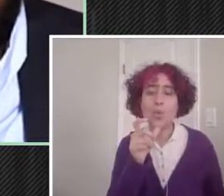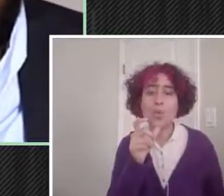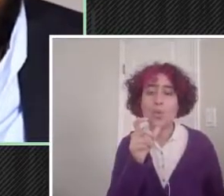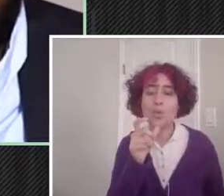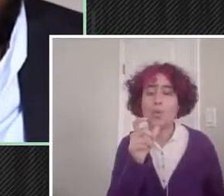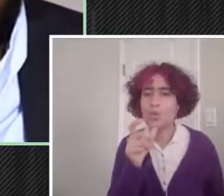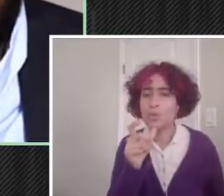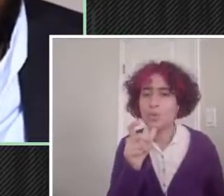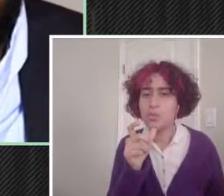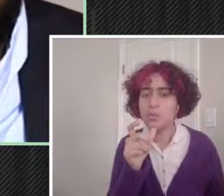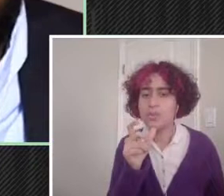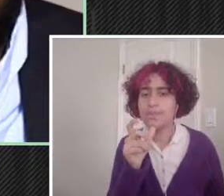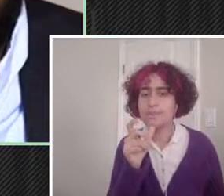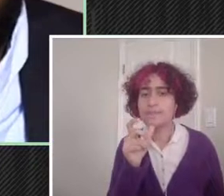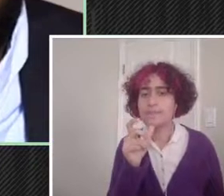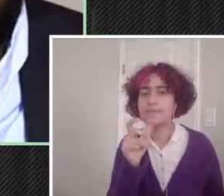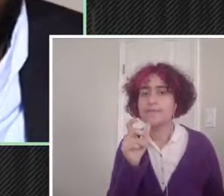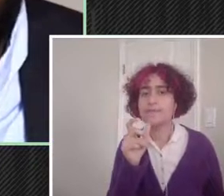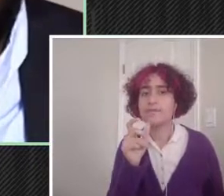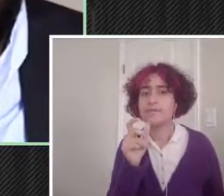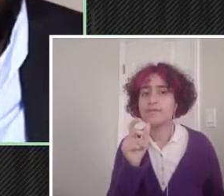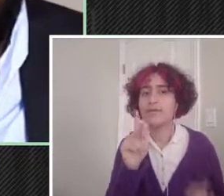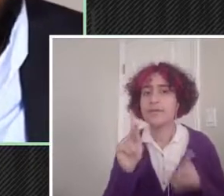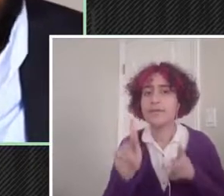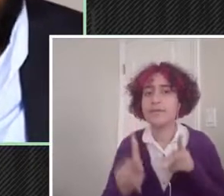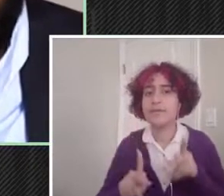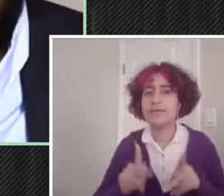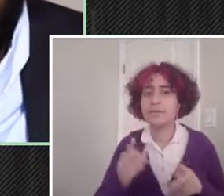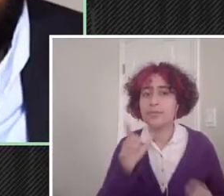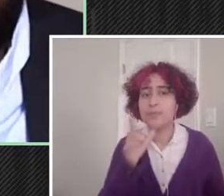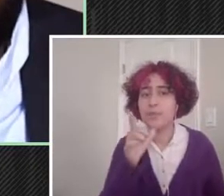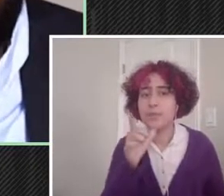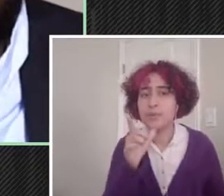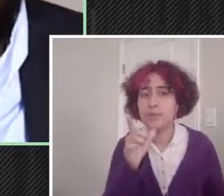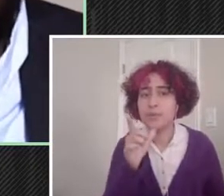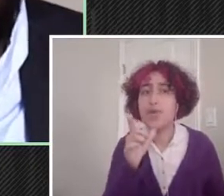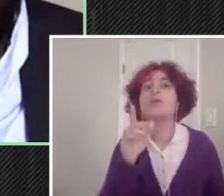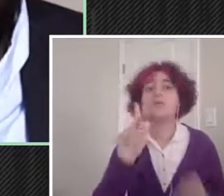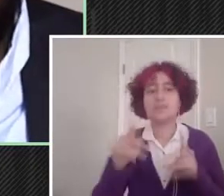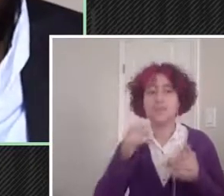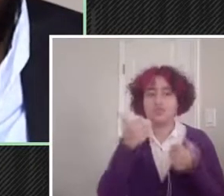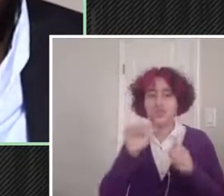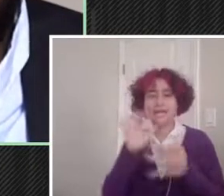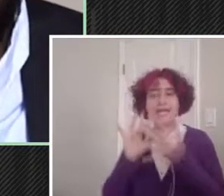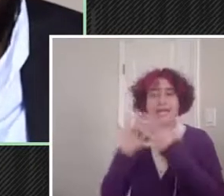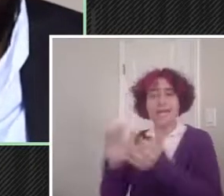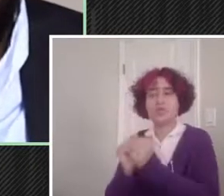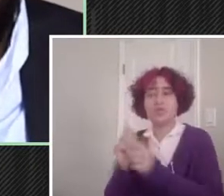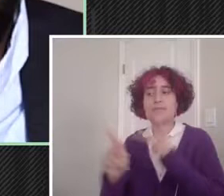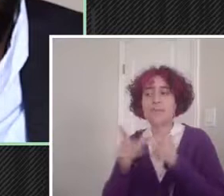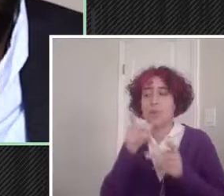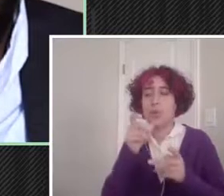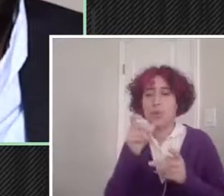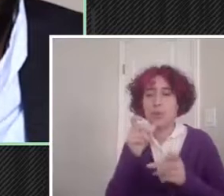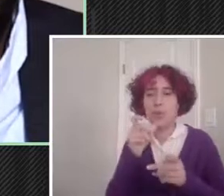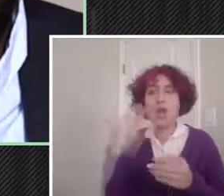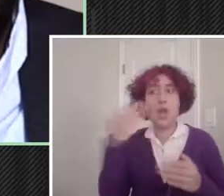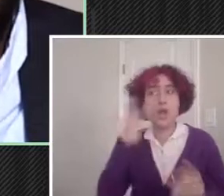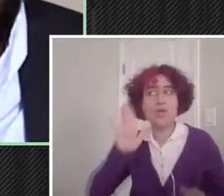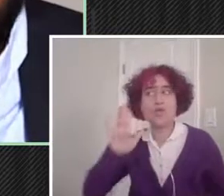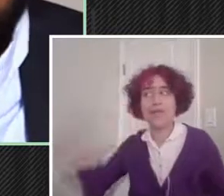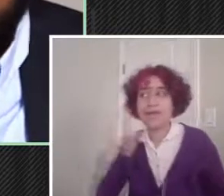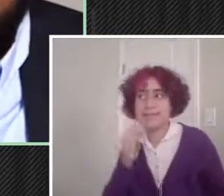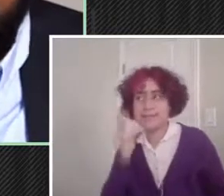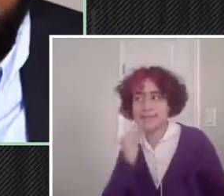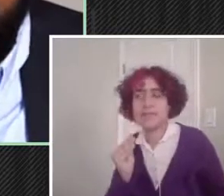lean into the expertise of people in their own conditions, in their own communities, I think the more effective we can be. I